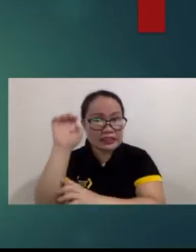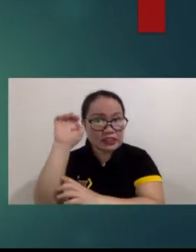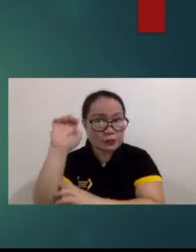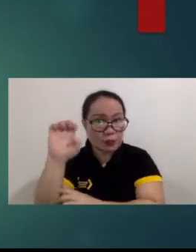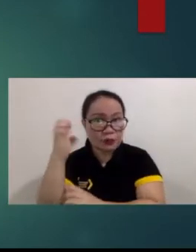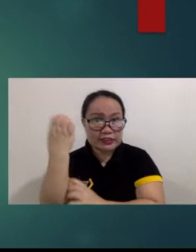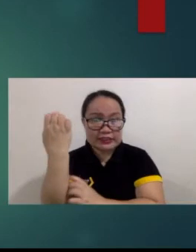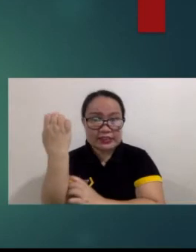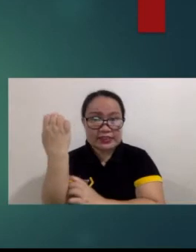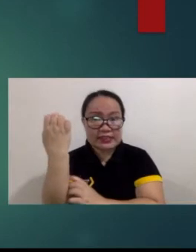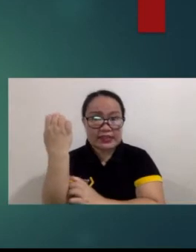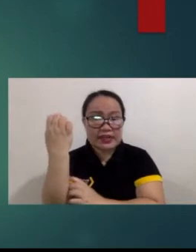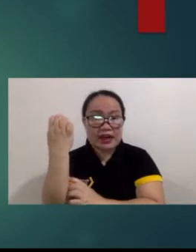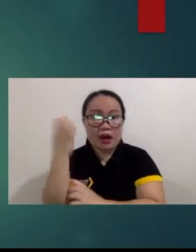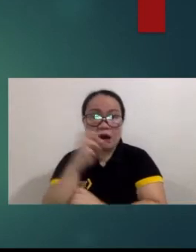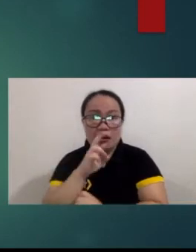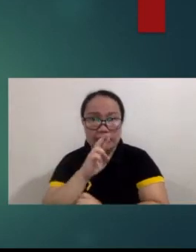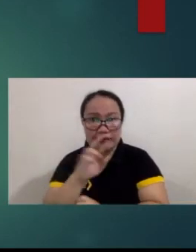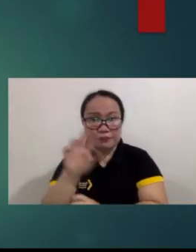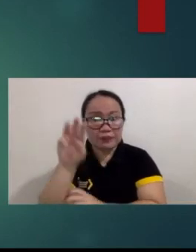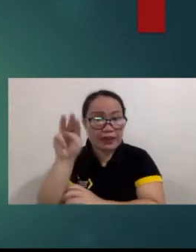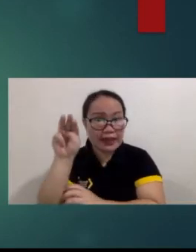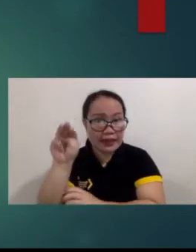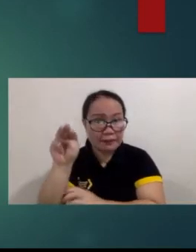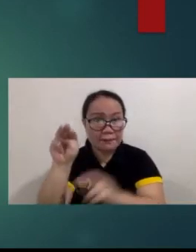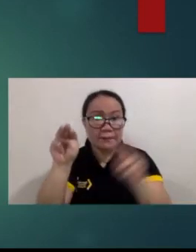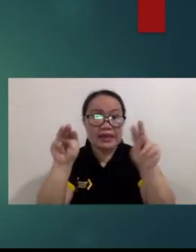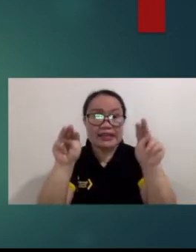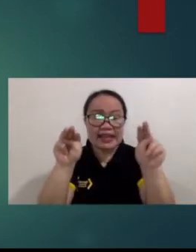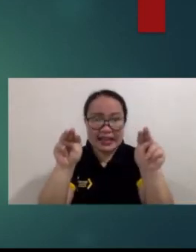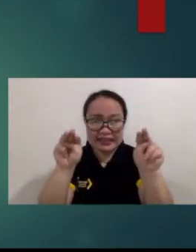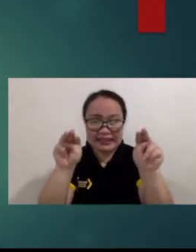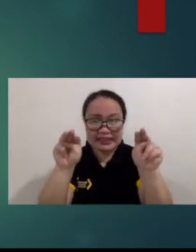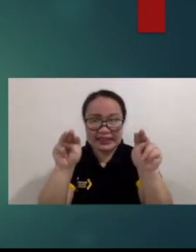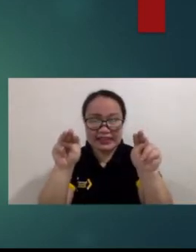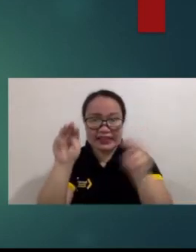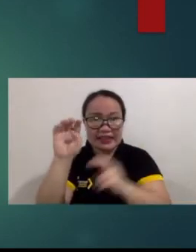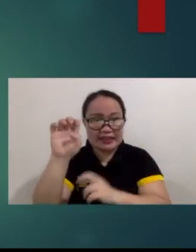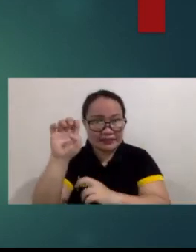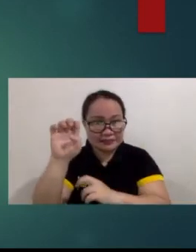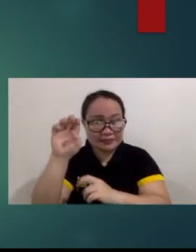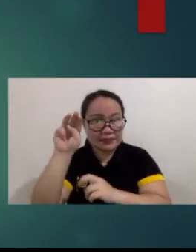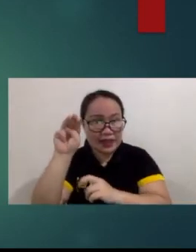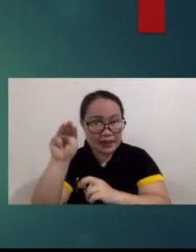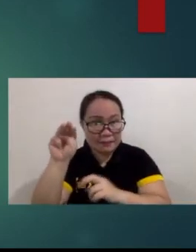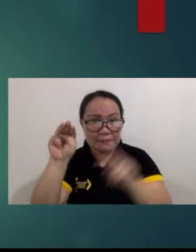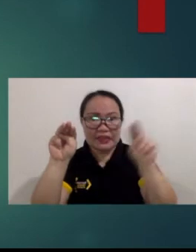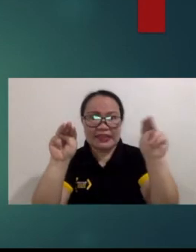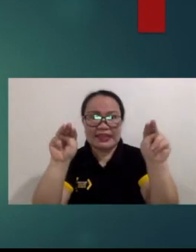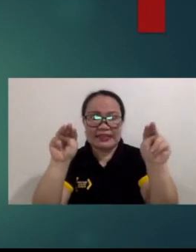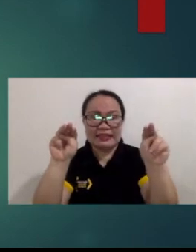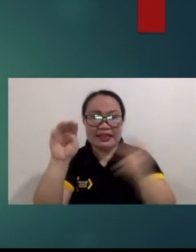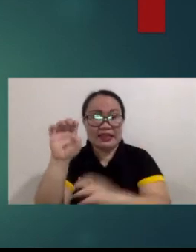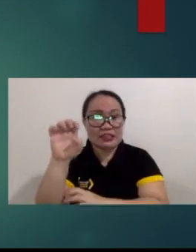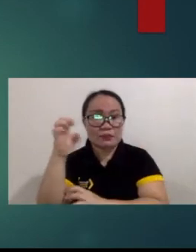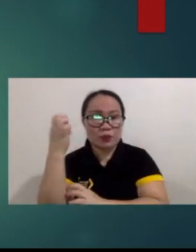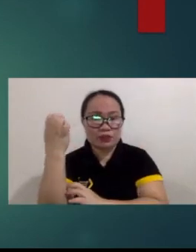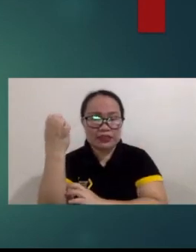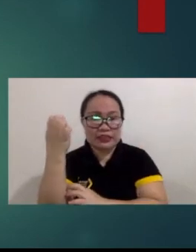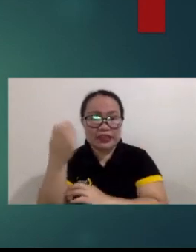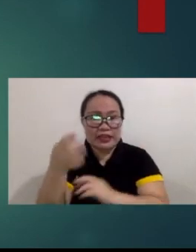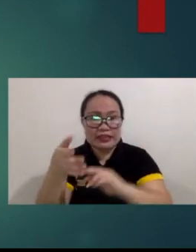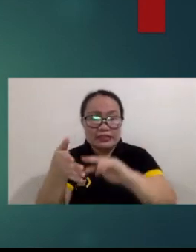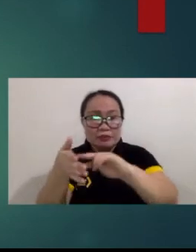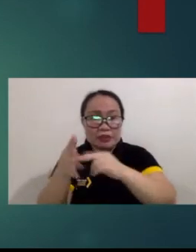And the exponents are M and N. M and N,